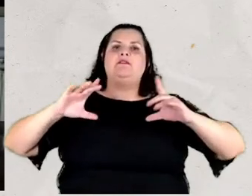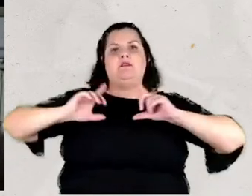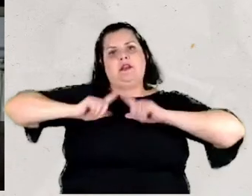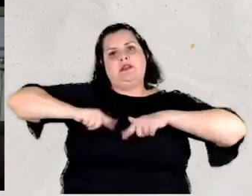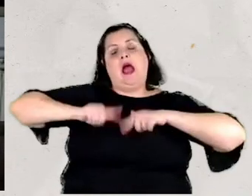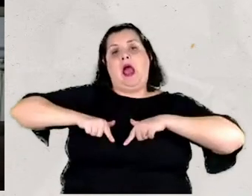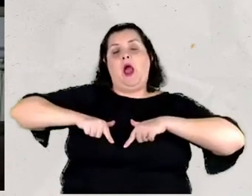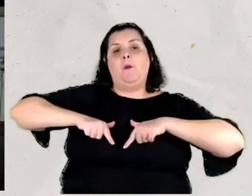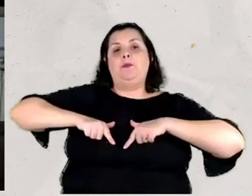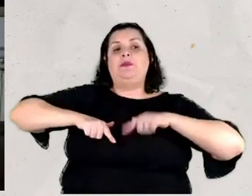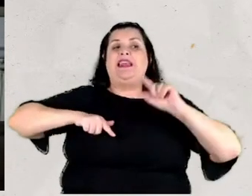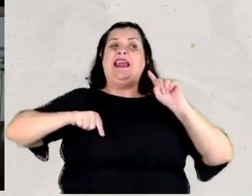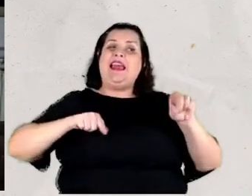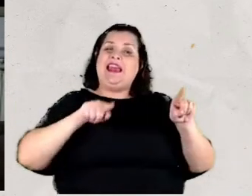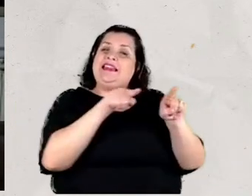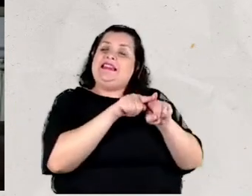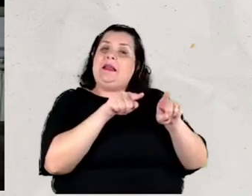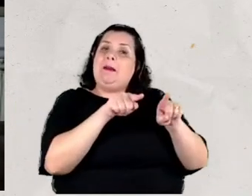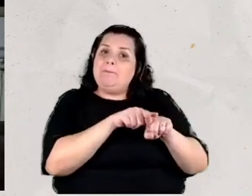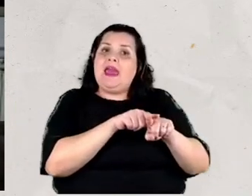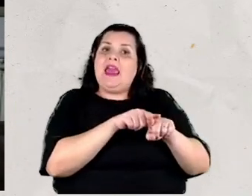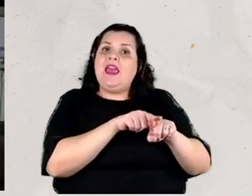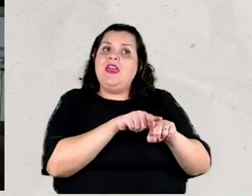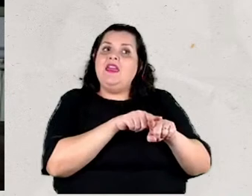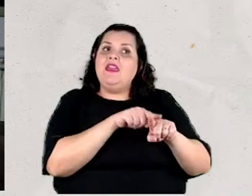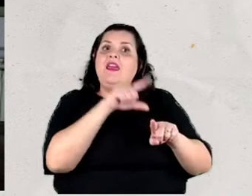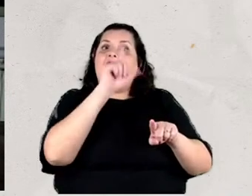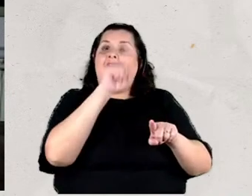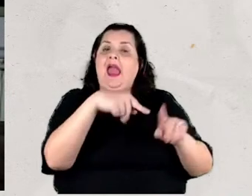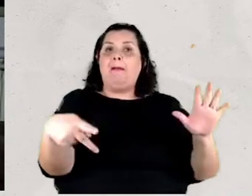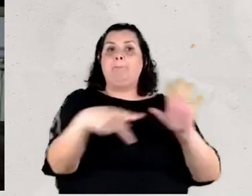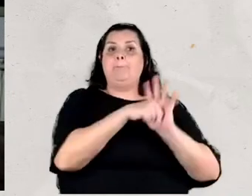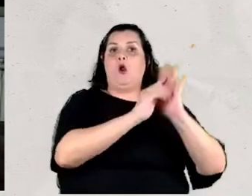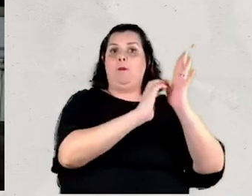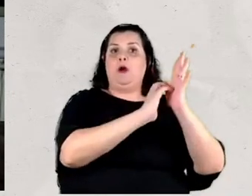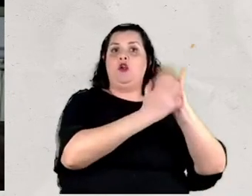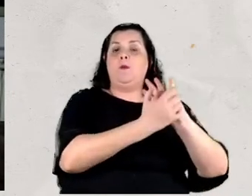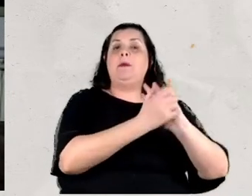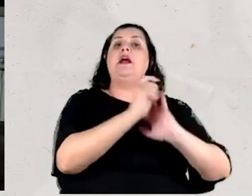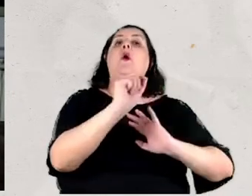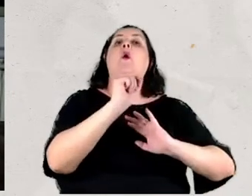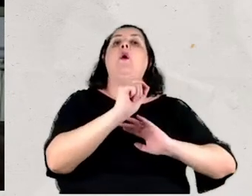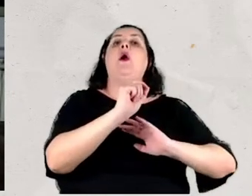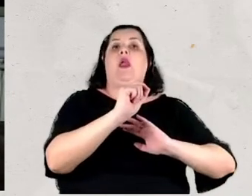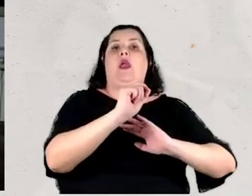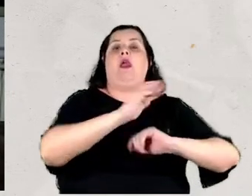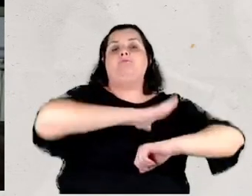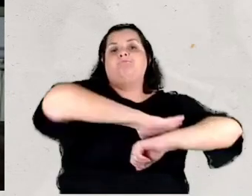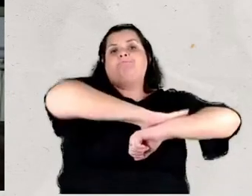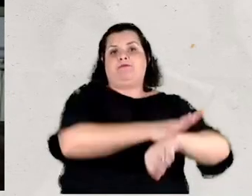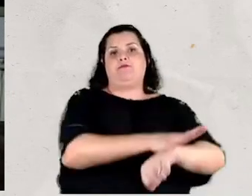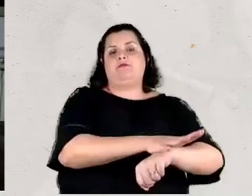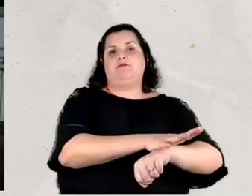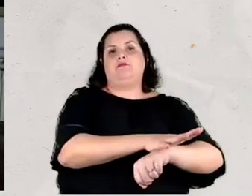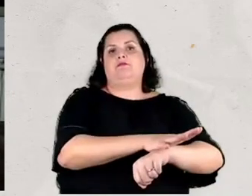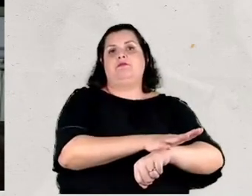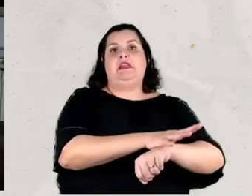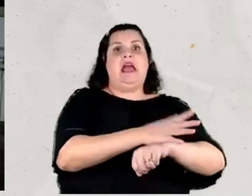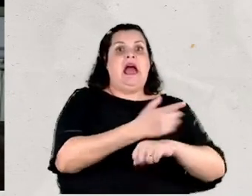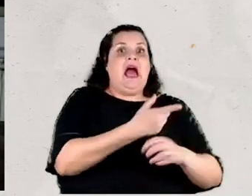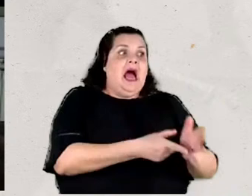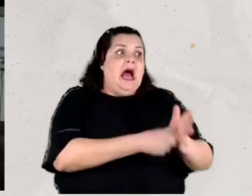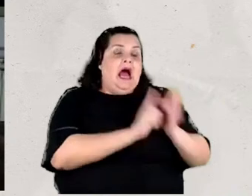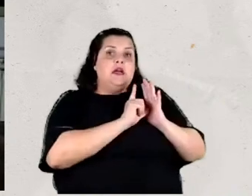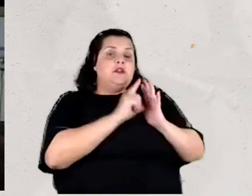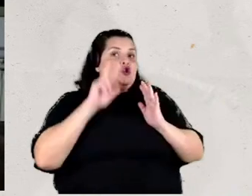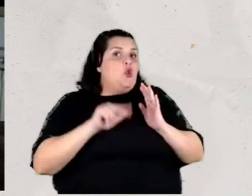racist party in an Israeli government. And Netanyahu has legitimized this party. I'm speaking